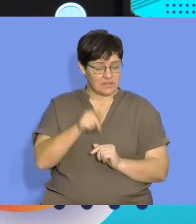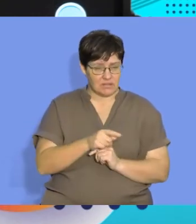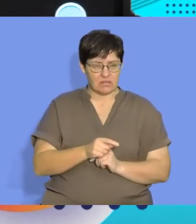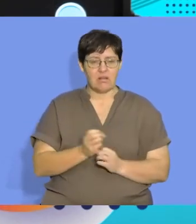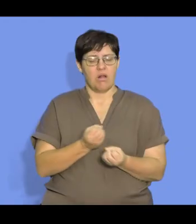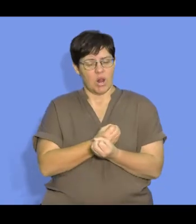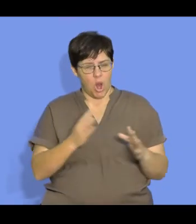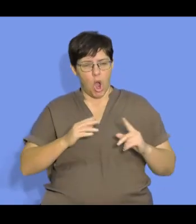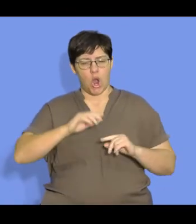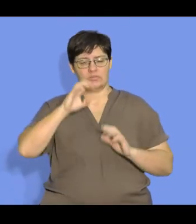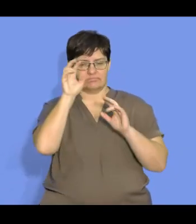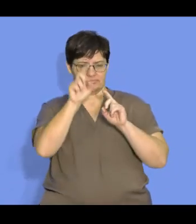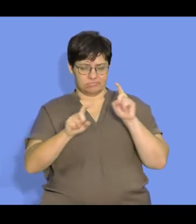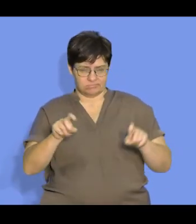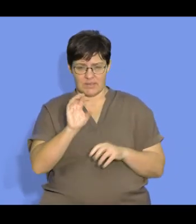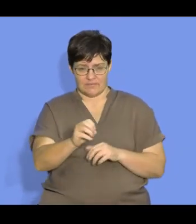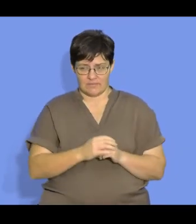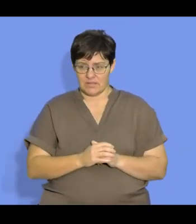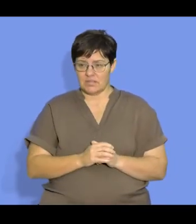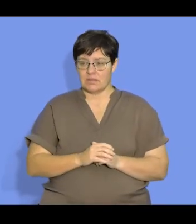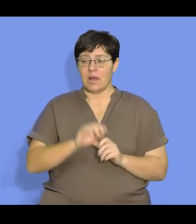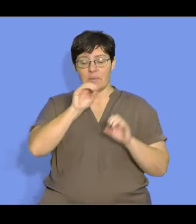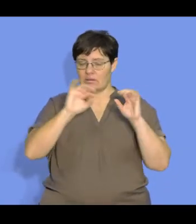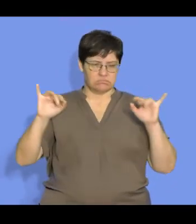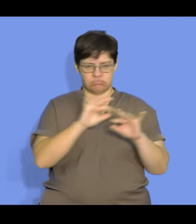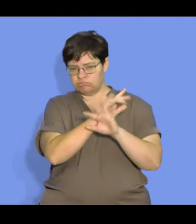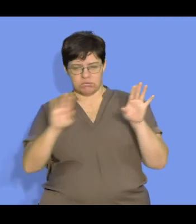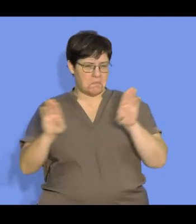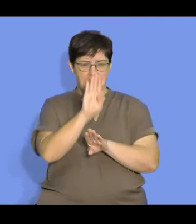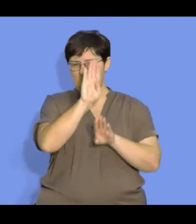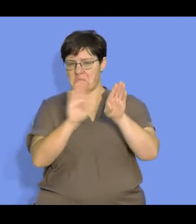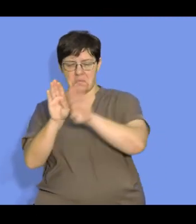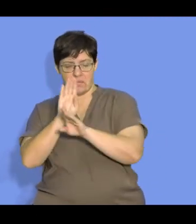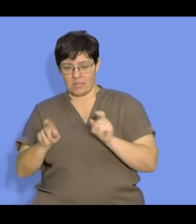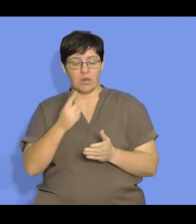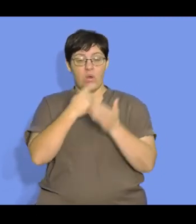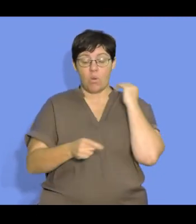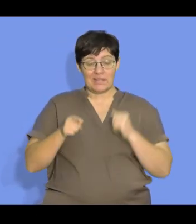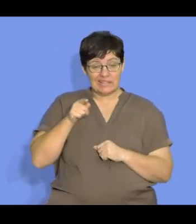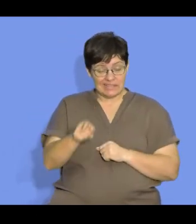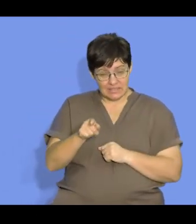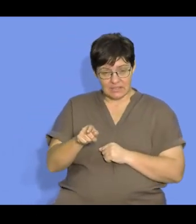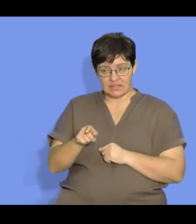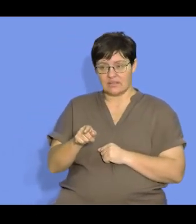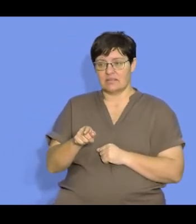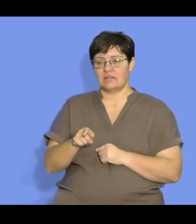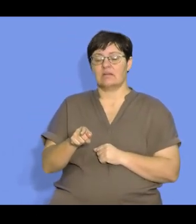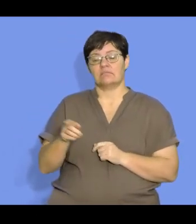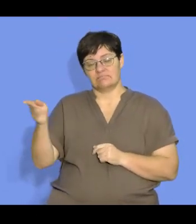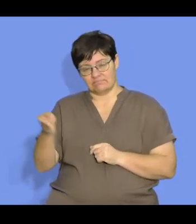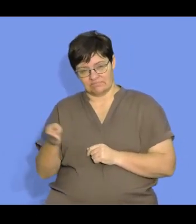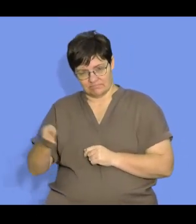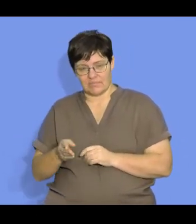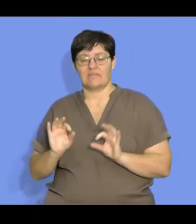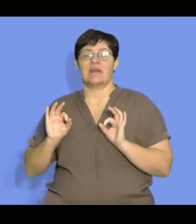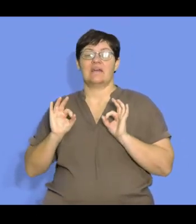have a lot of particles here, and all these particles move and collide, but only that part of the particles